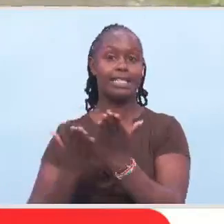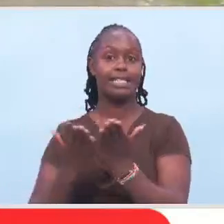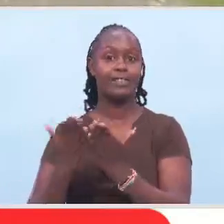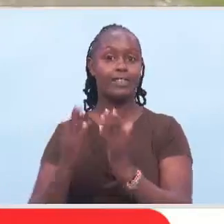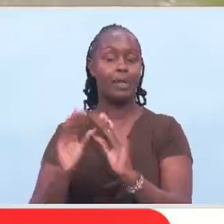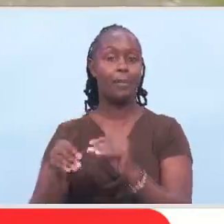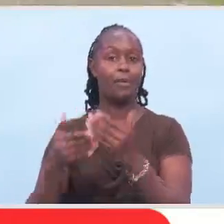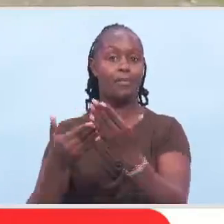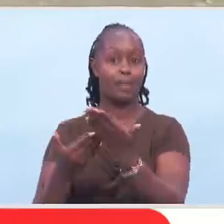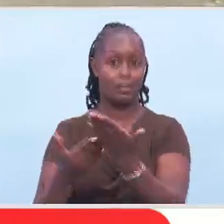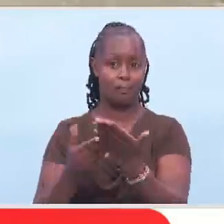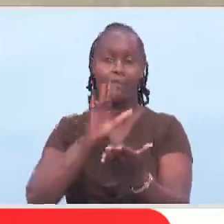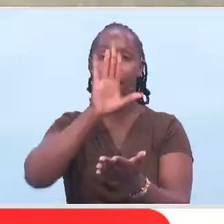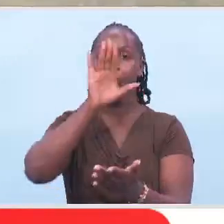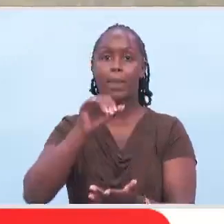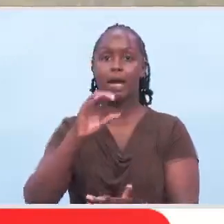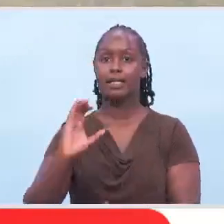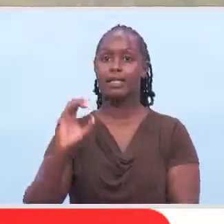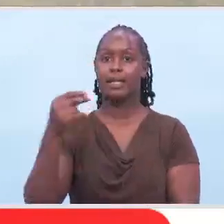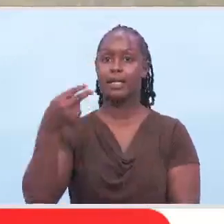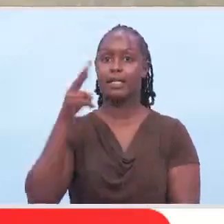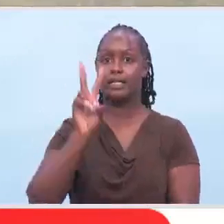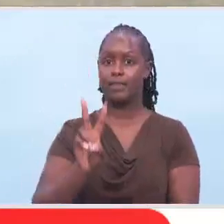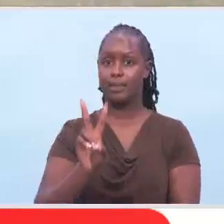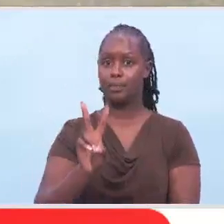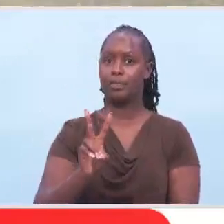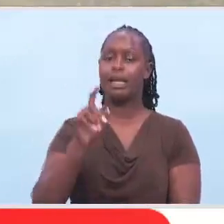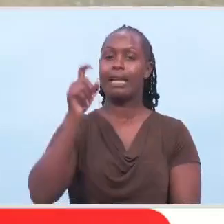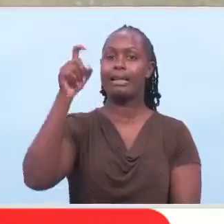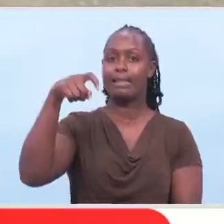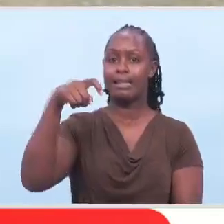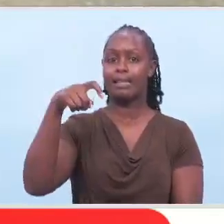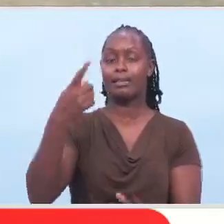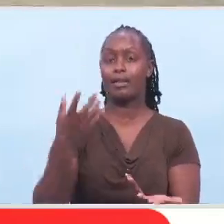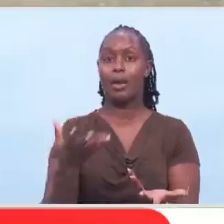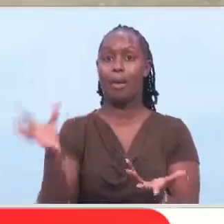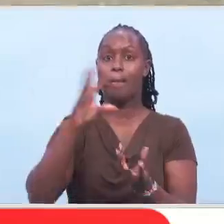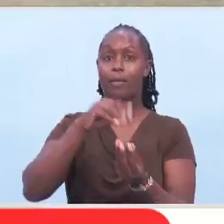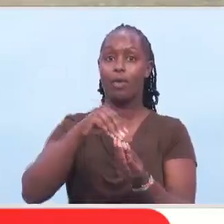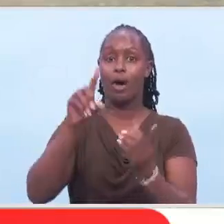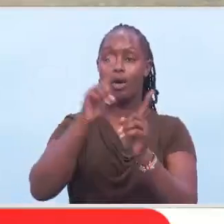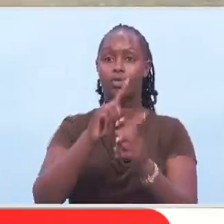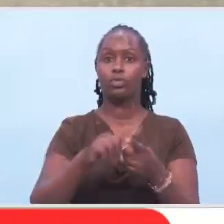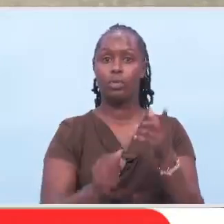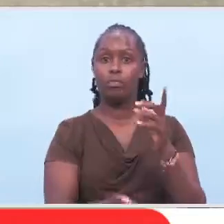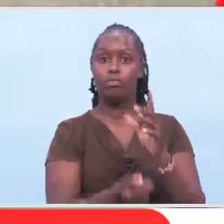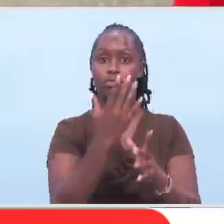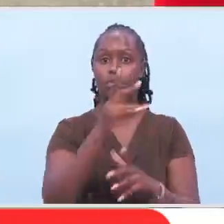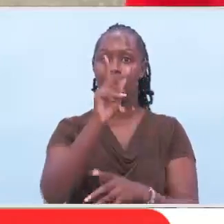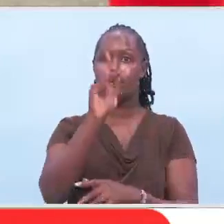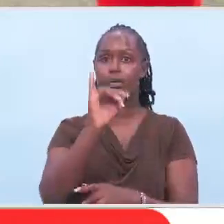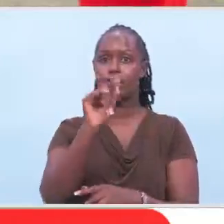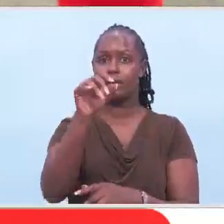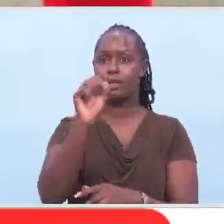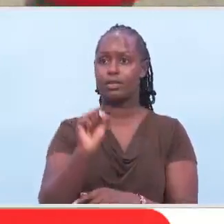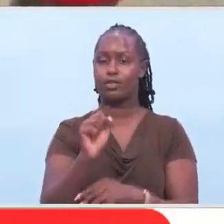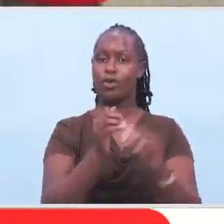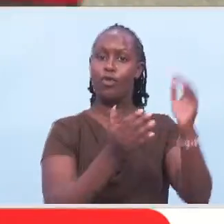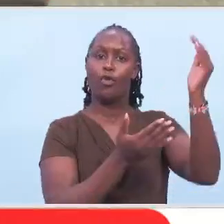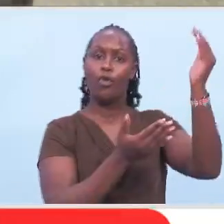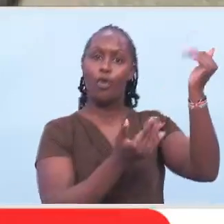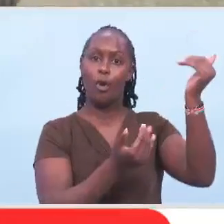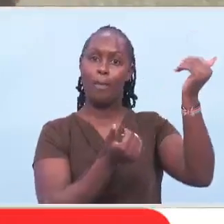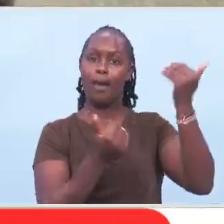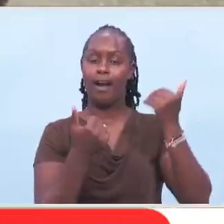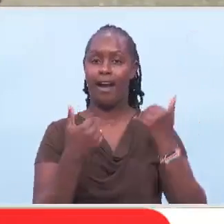by community health promoters are highly needed. And with the unveiling of the kits, there is high hopes for residents